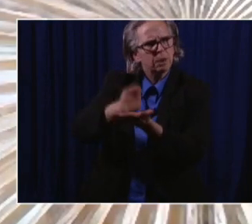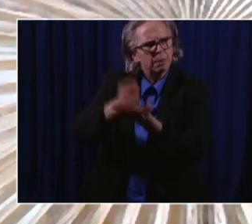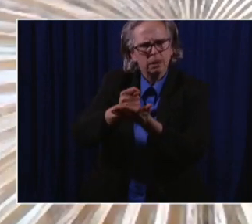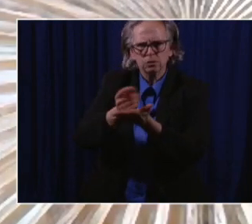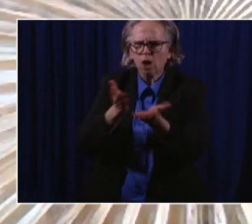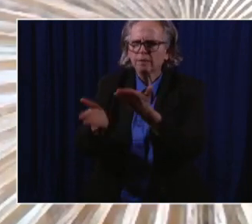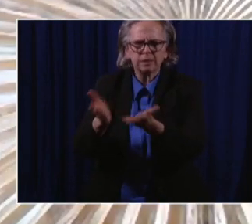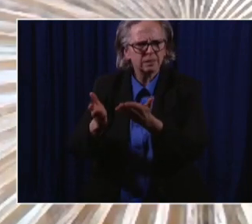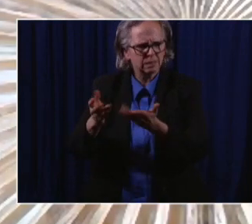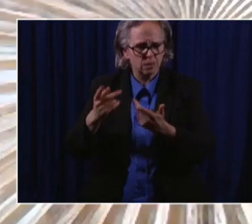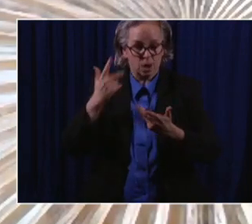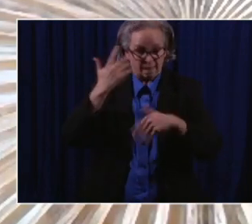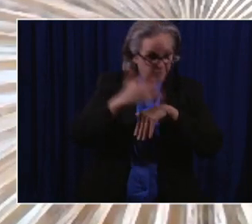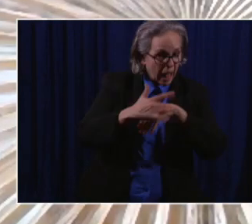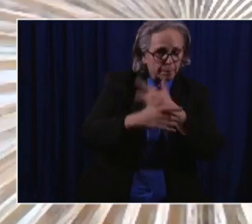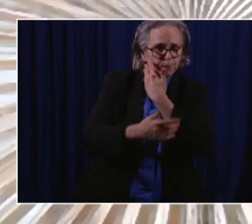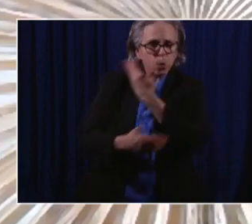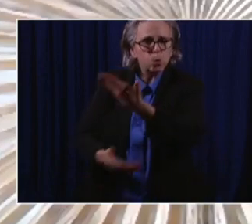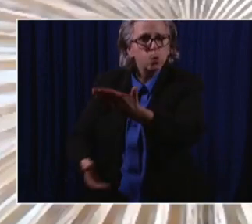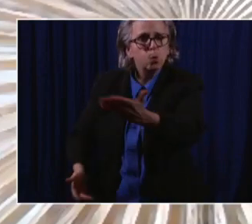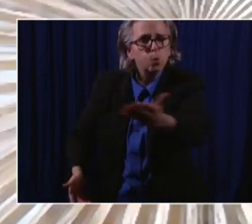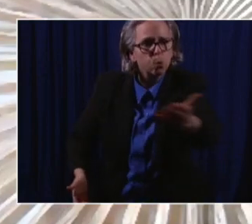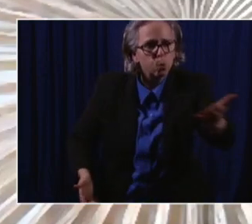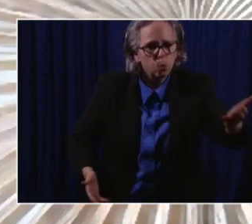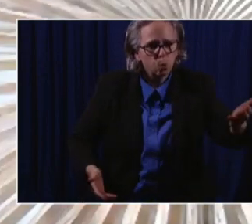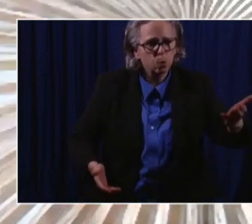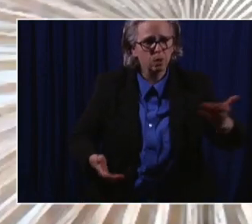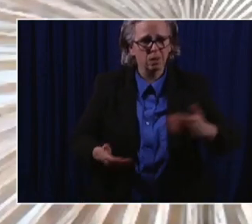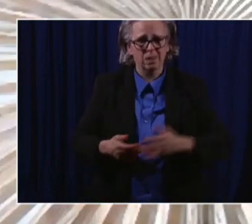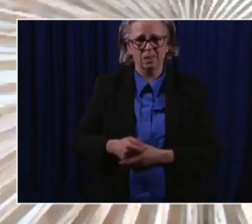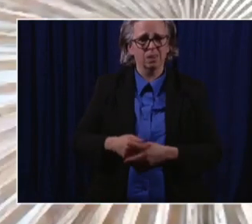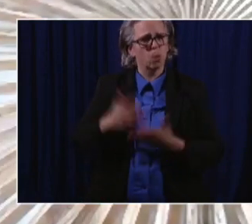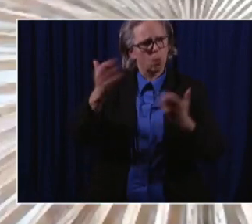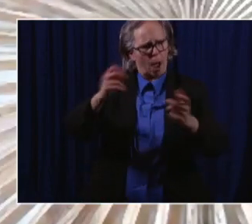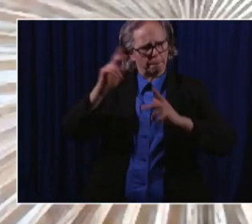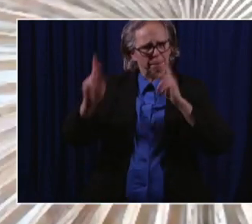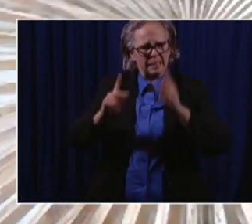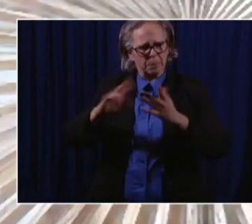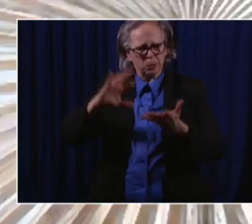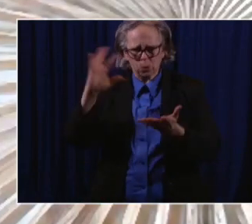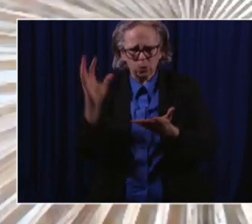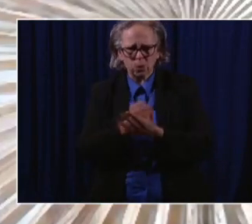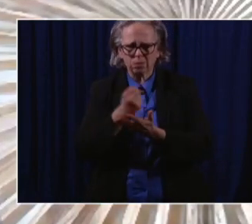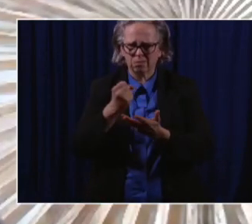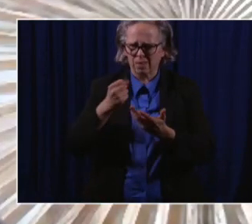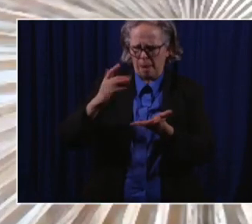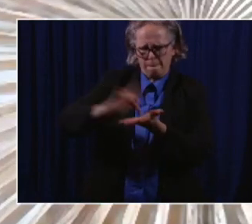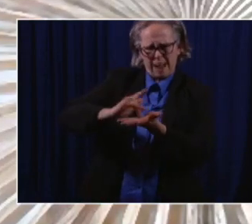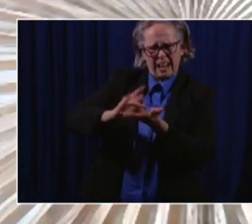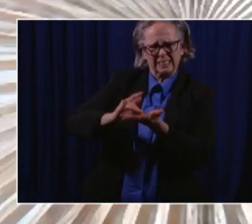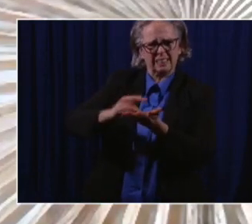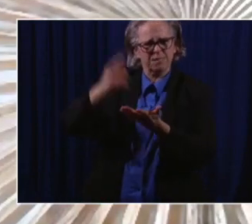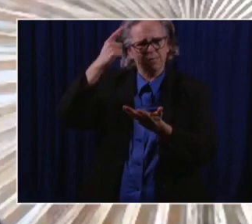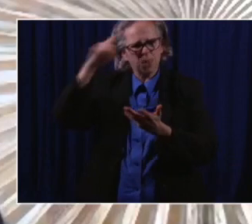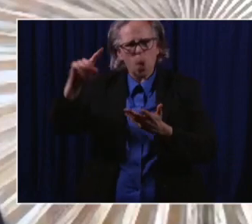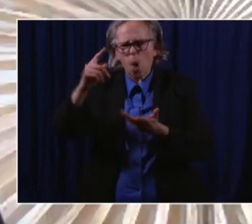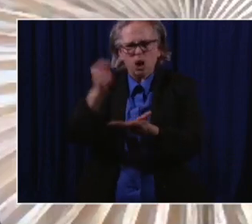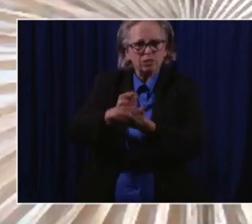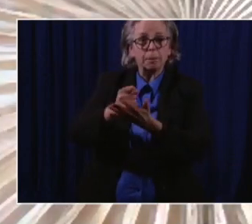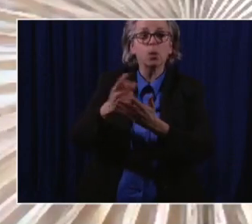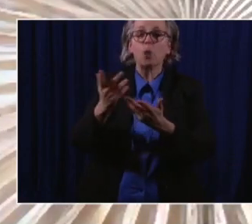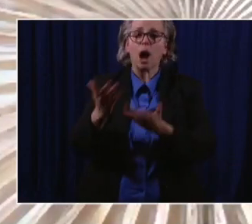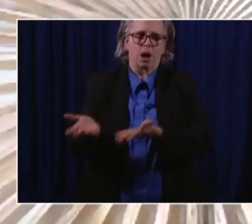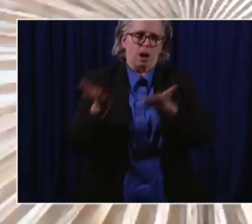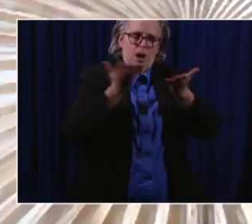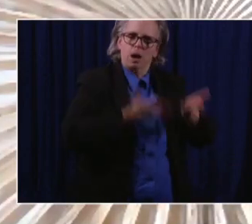remained available and have really allowed for take-home dosing. And it really expanded the use of naloxone